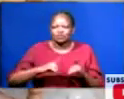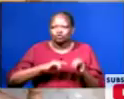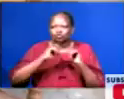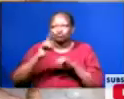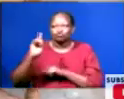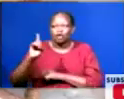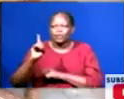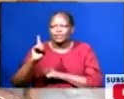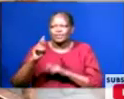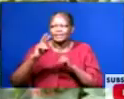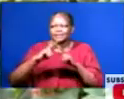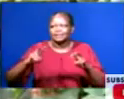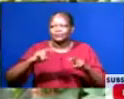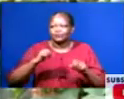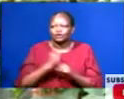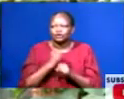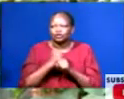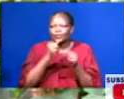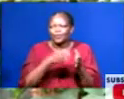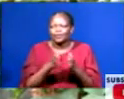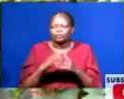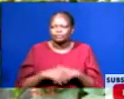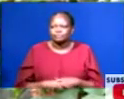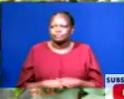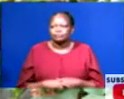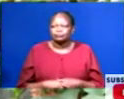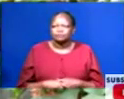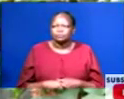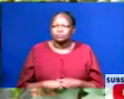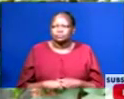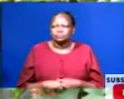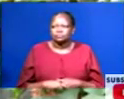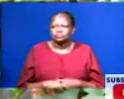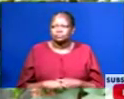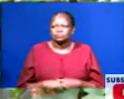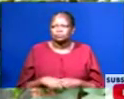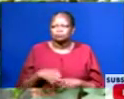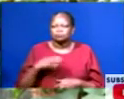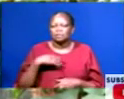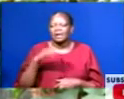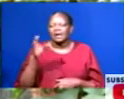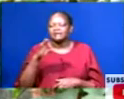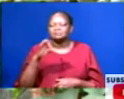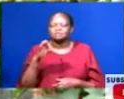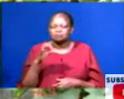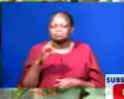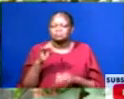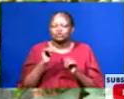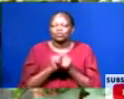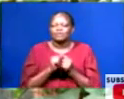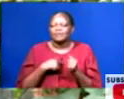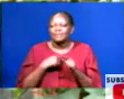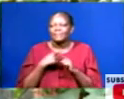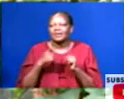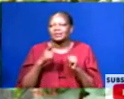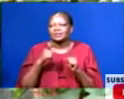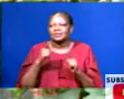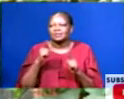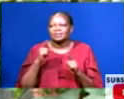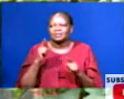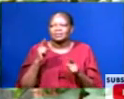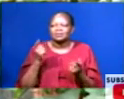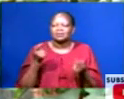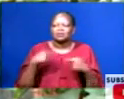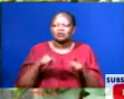in search of job opportunities. One cousin took me in. Unfortunately, or fortunately, he used to stay in